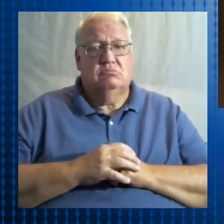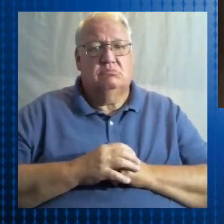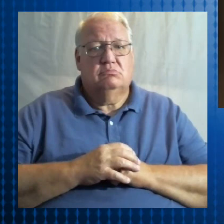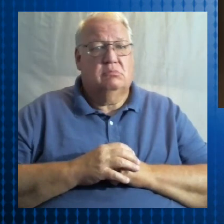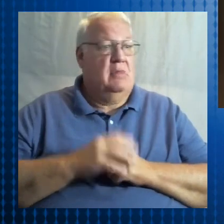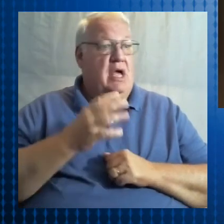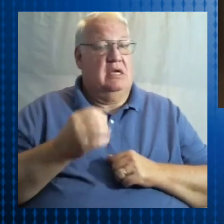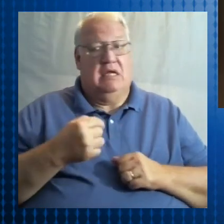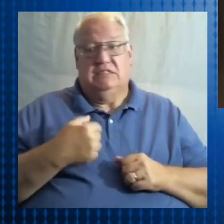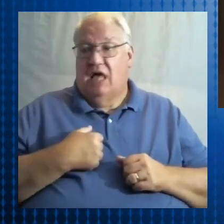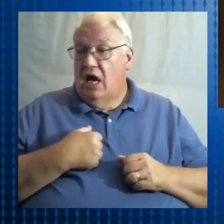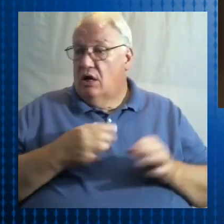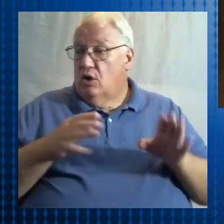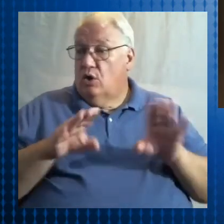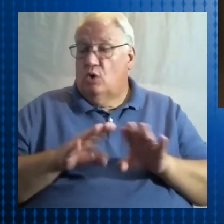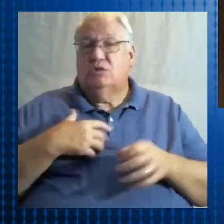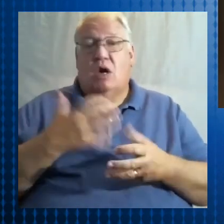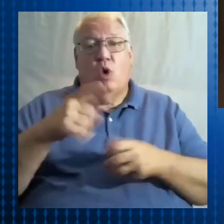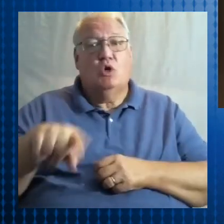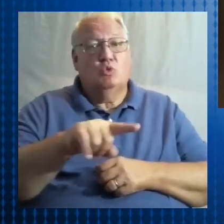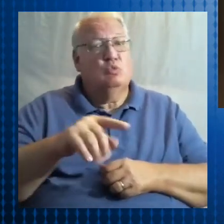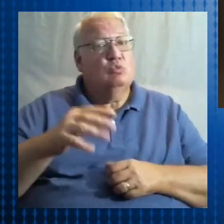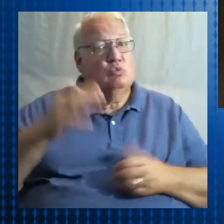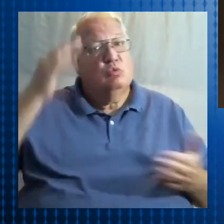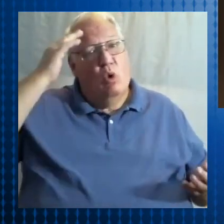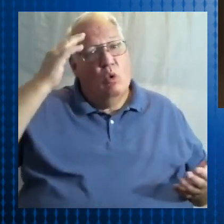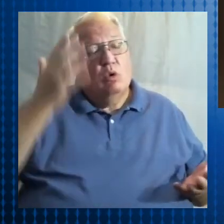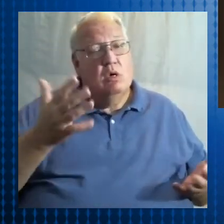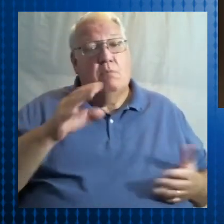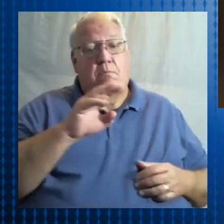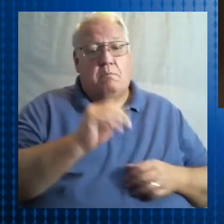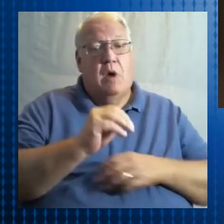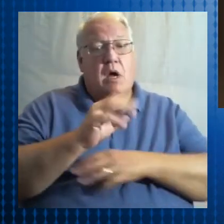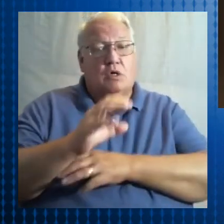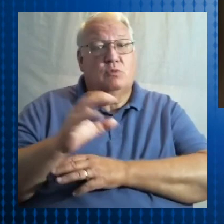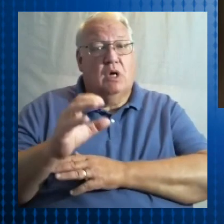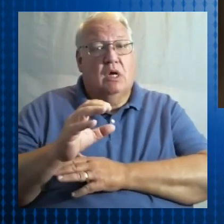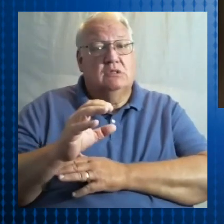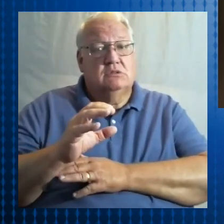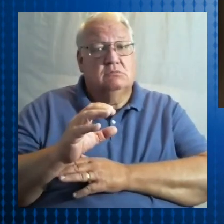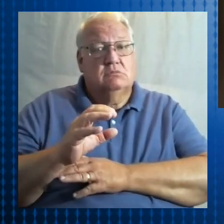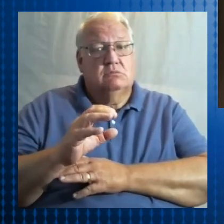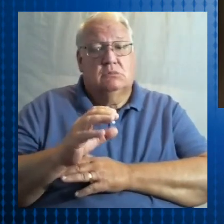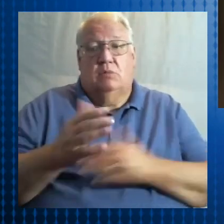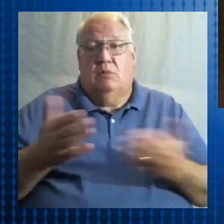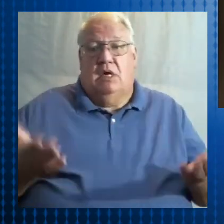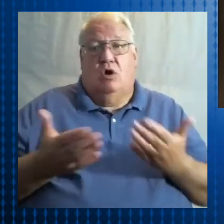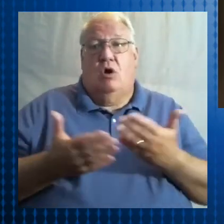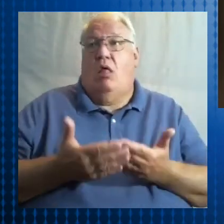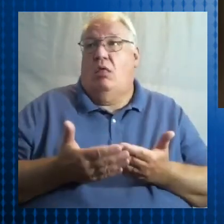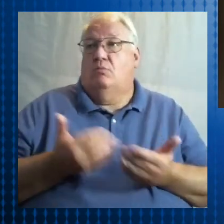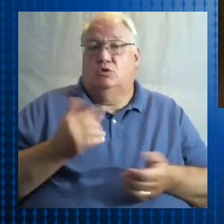As I close, I just want you to know that Mott Community College has been here almost